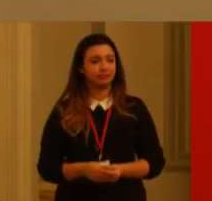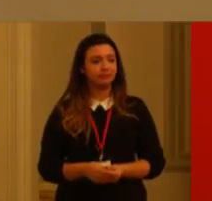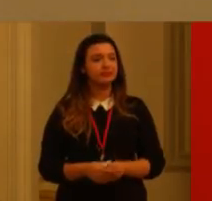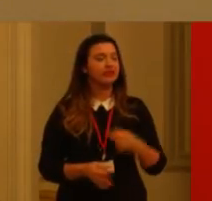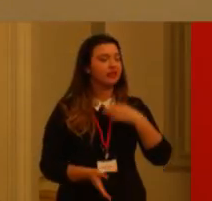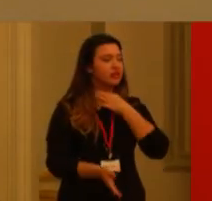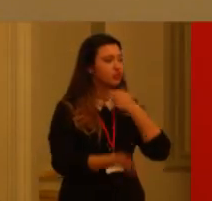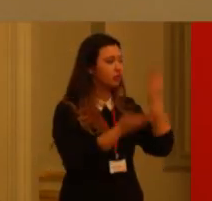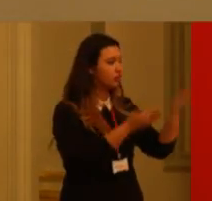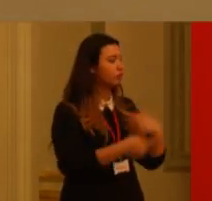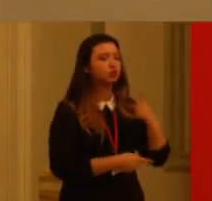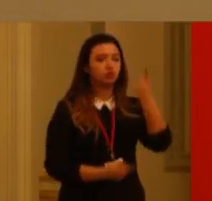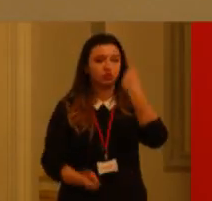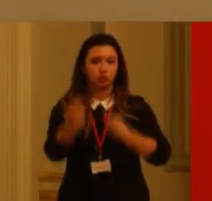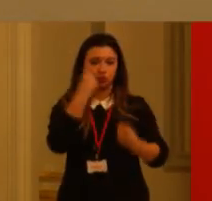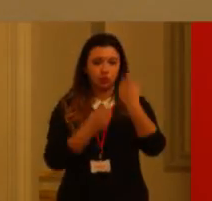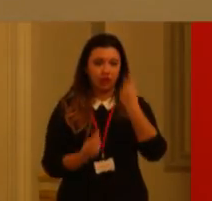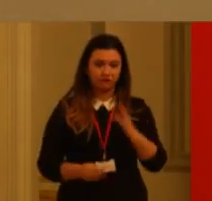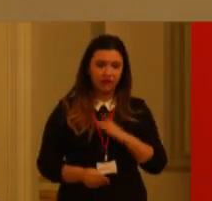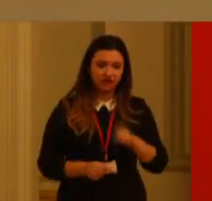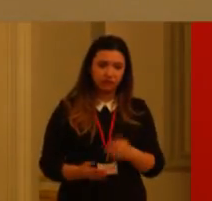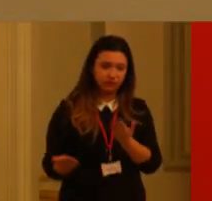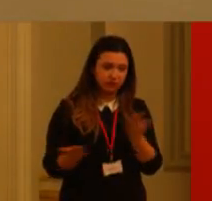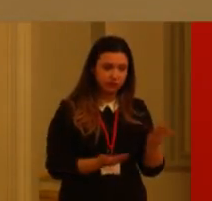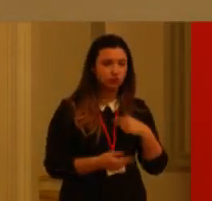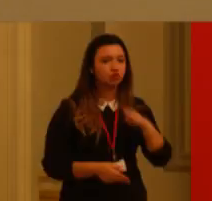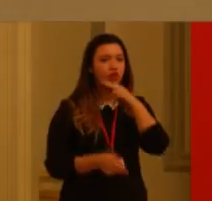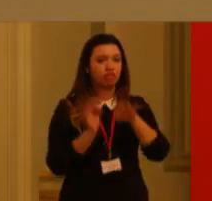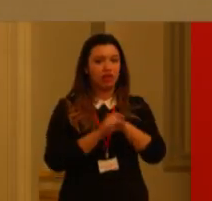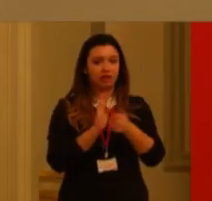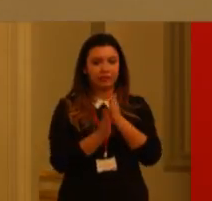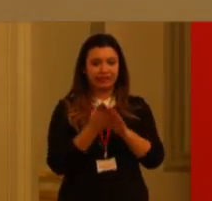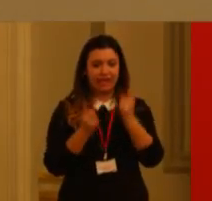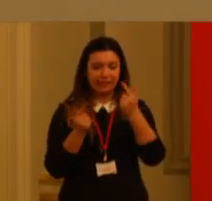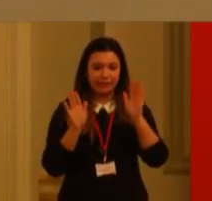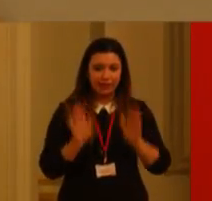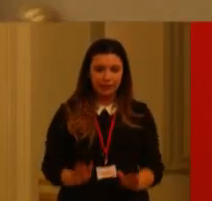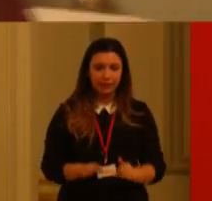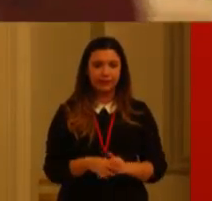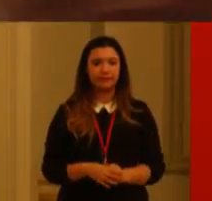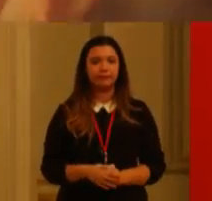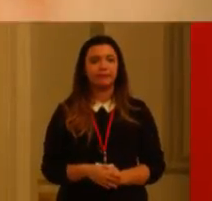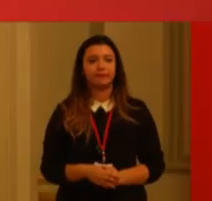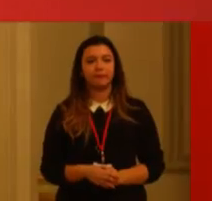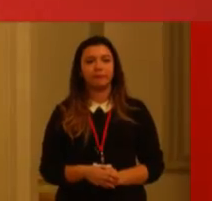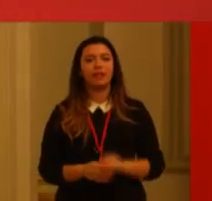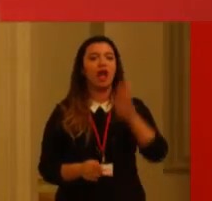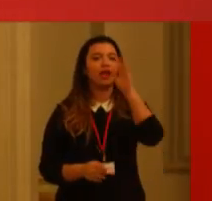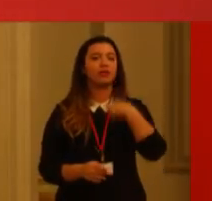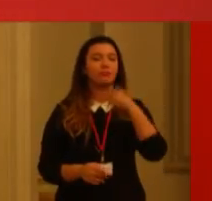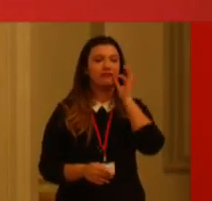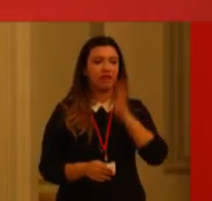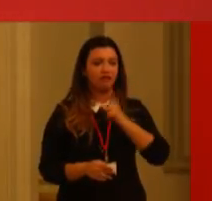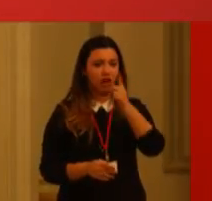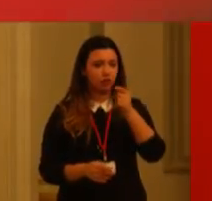nurtured in ourselves. Thank you very much. Do we have any questions from the audience? These are the final minutes before we close. There is